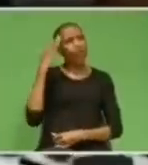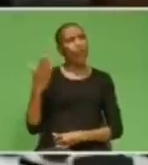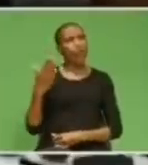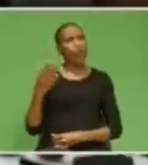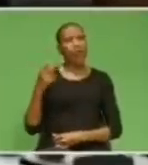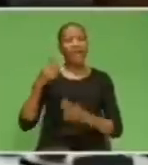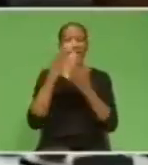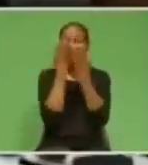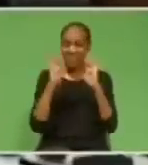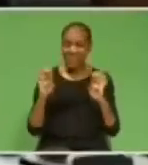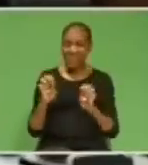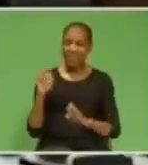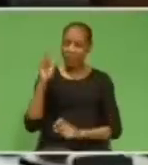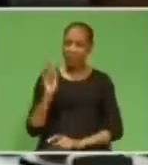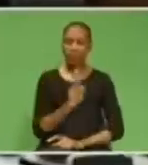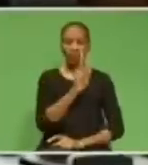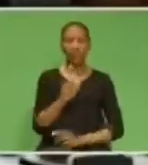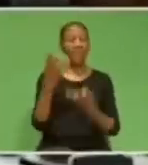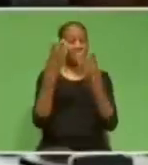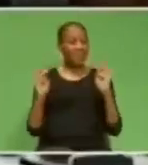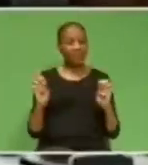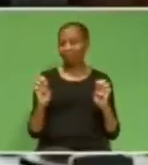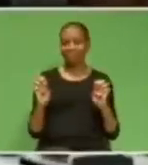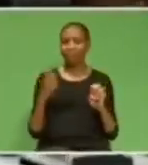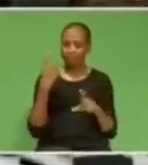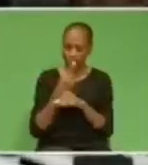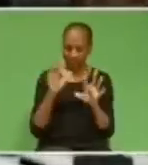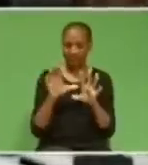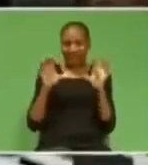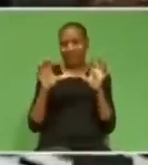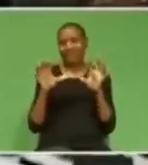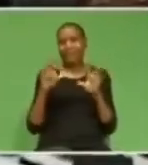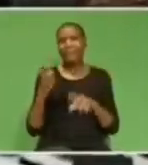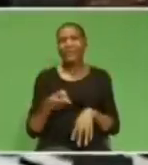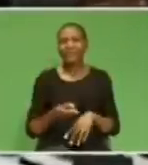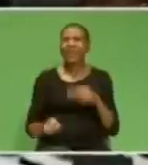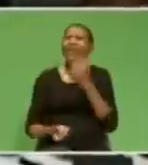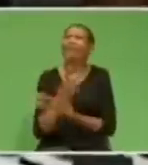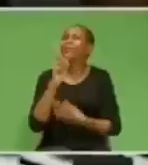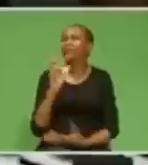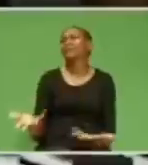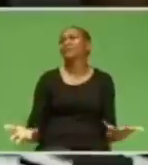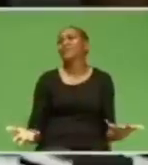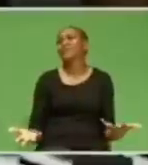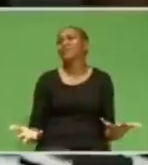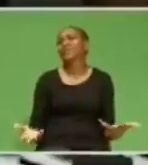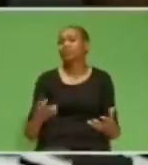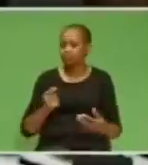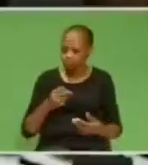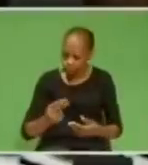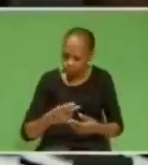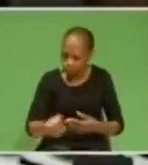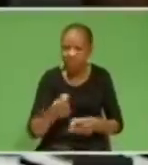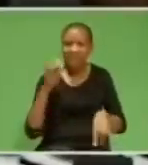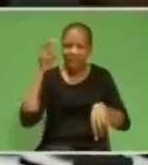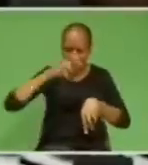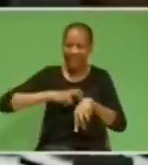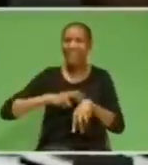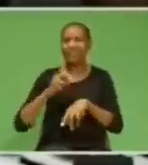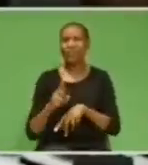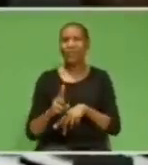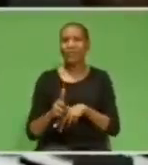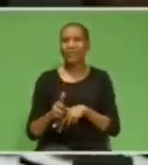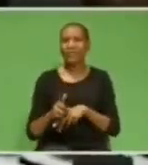streets of South Africa without being in fear? What must happen? We urgently need